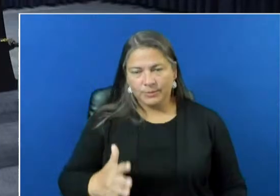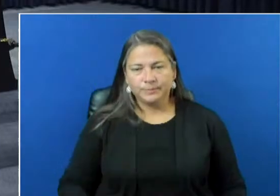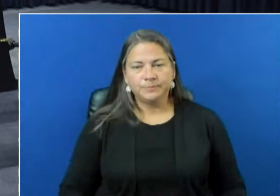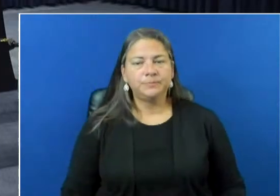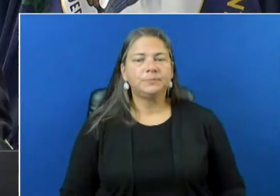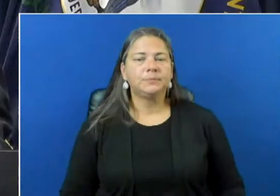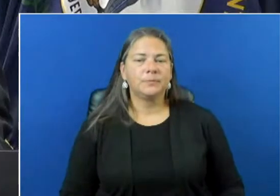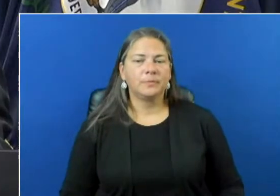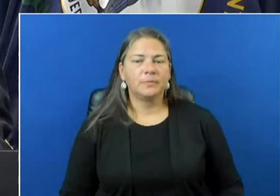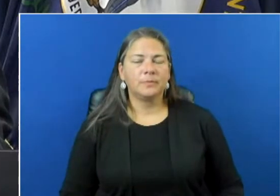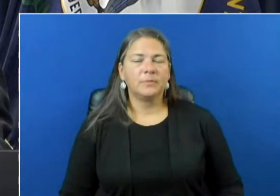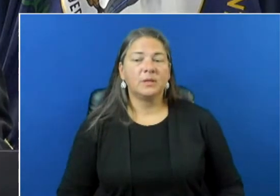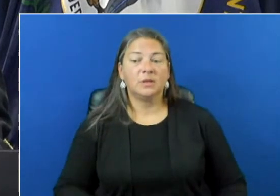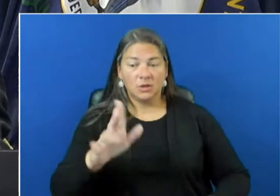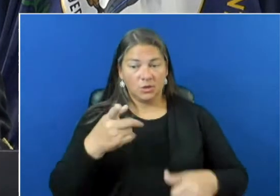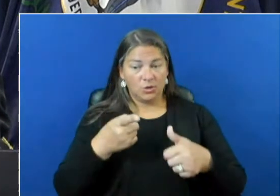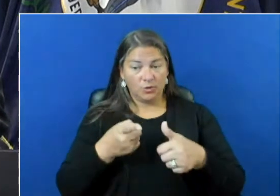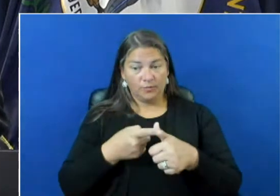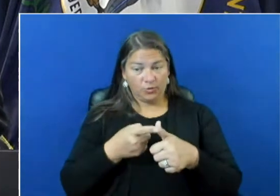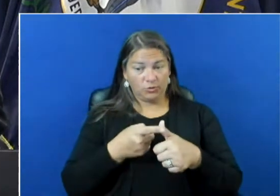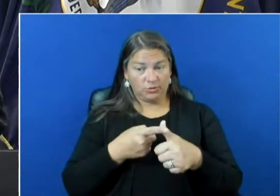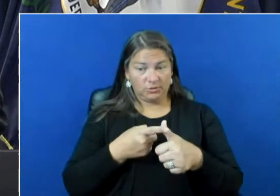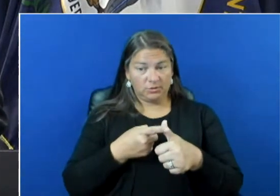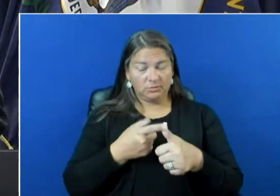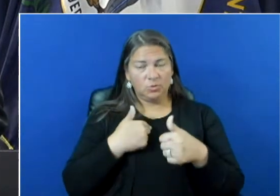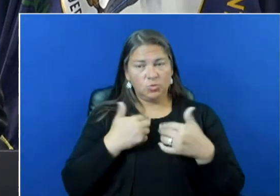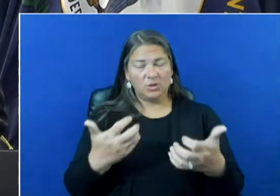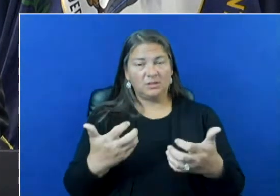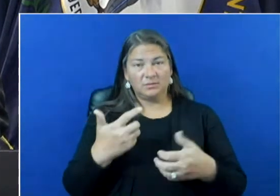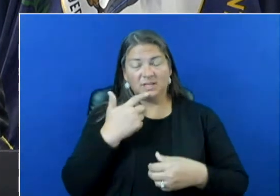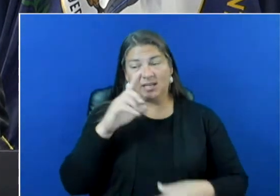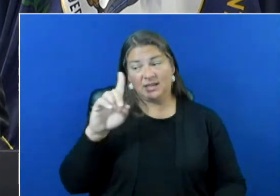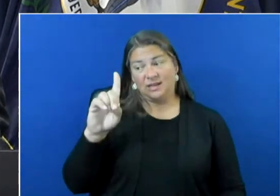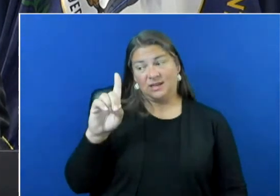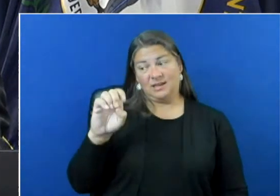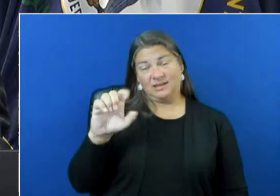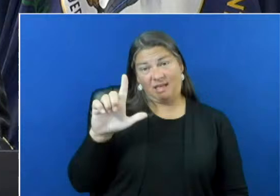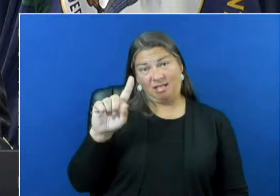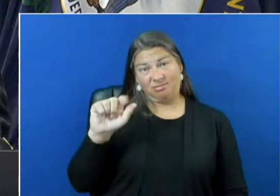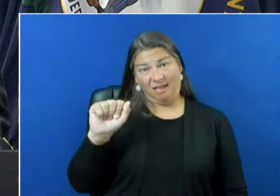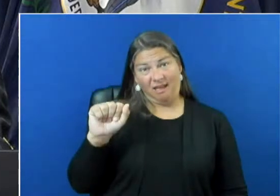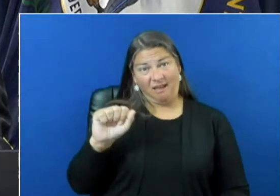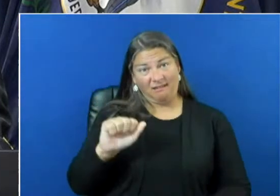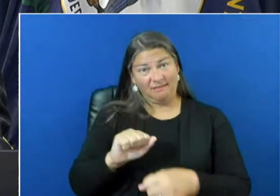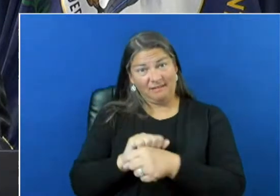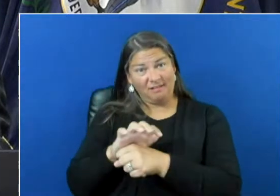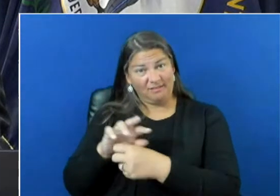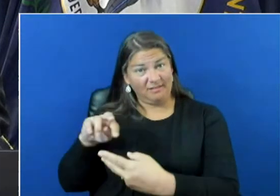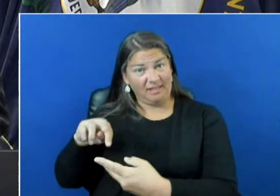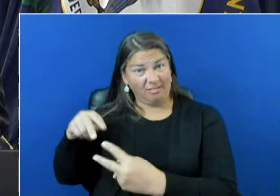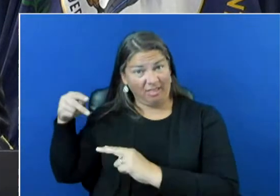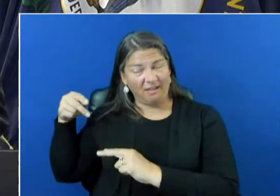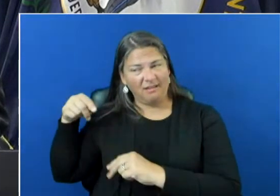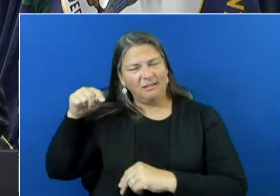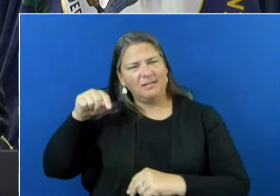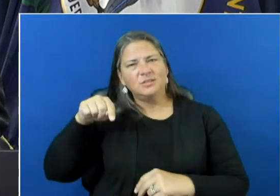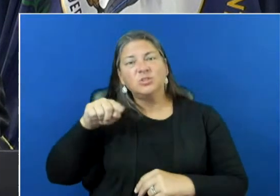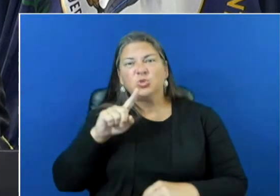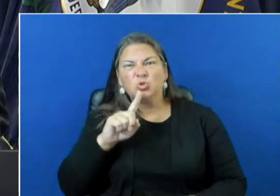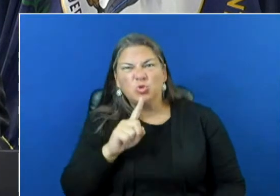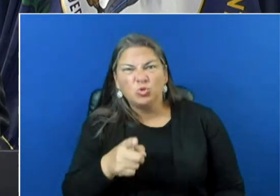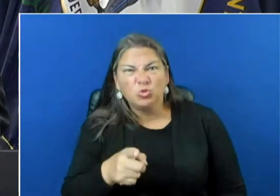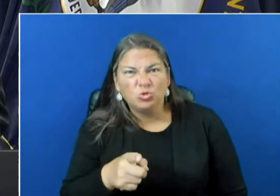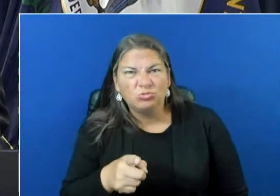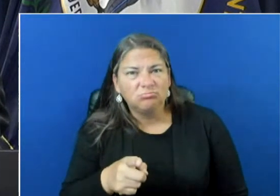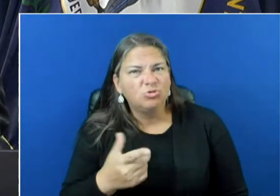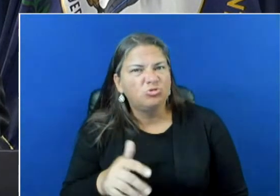First, I want to say this Delta variant is real. It is potent. We need to take precautions. We